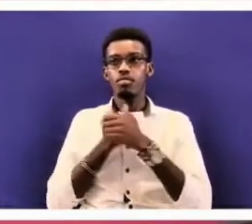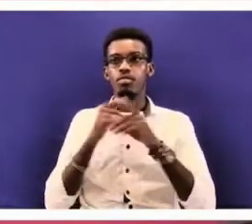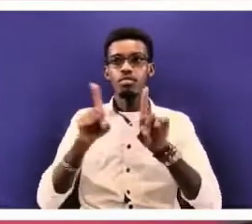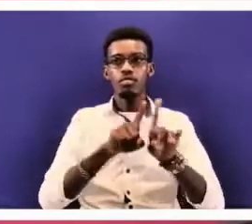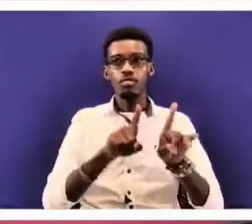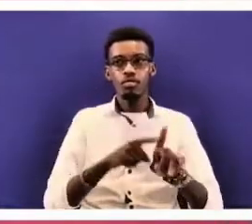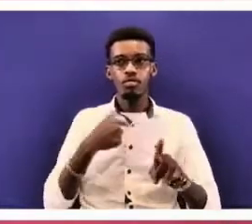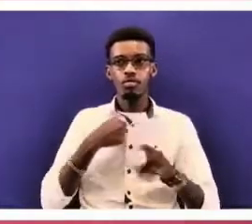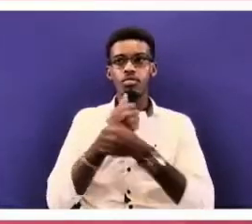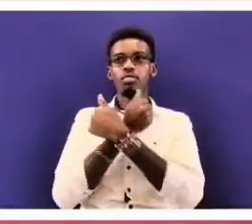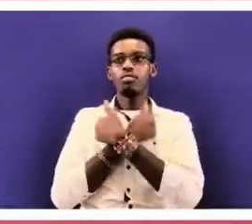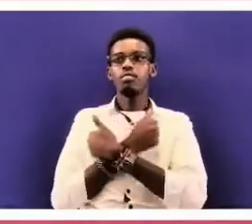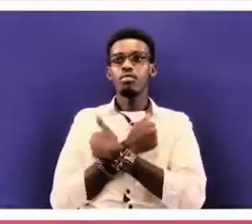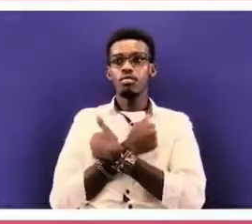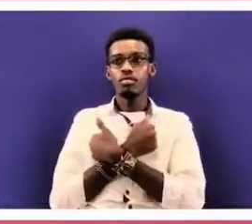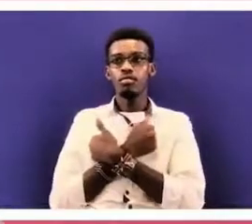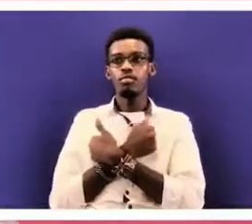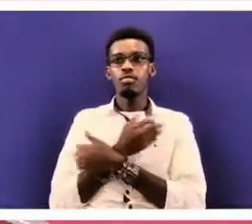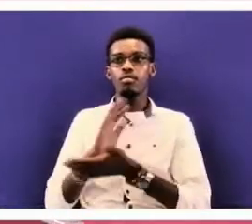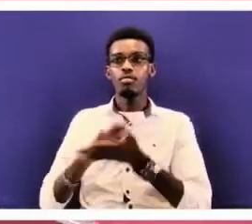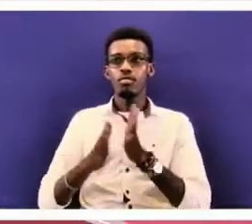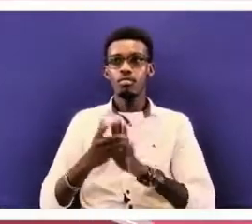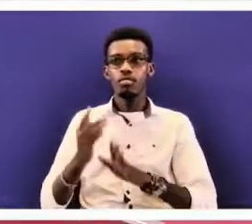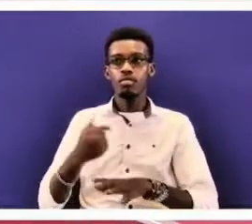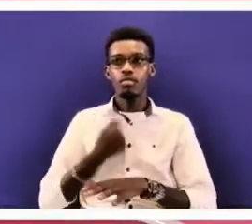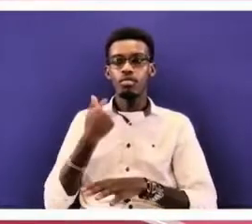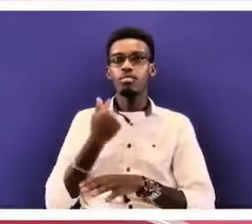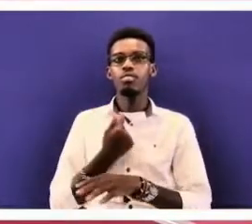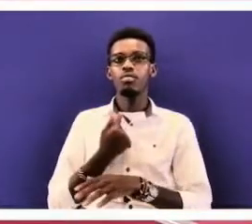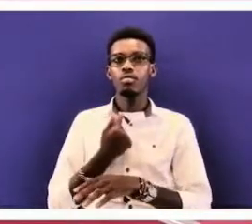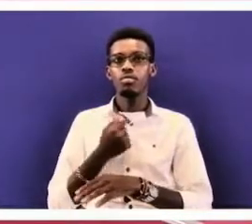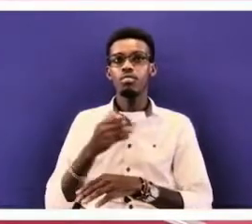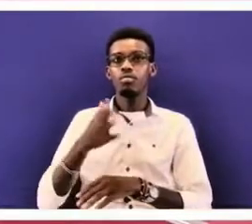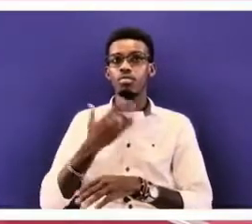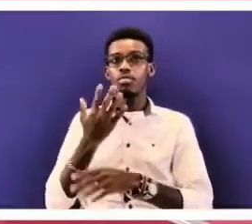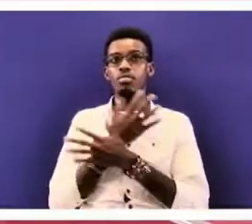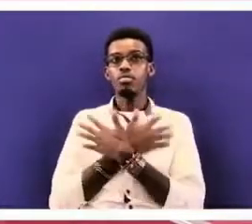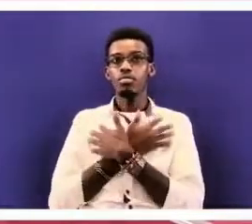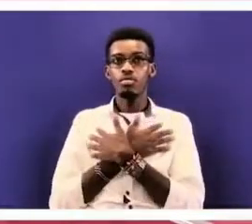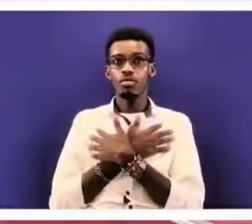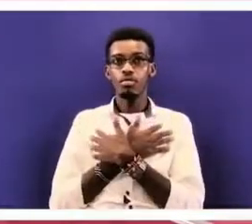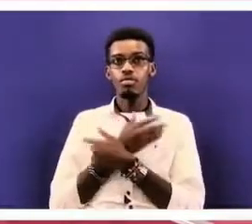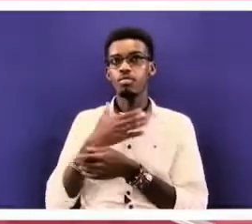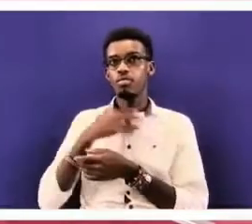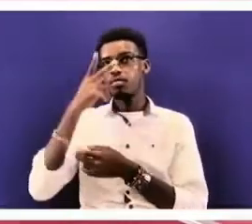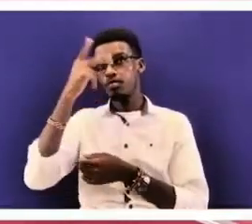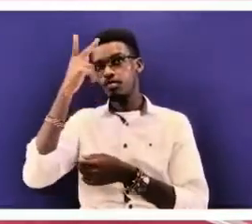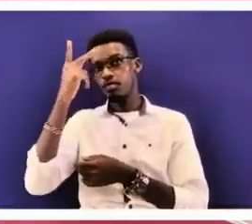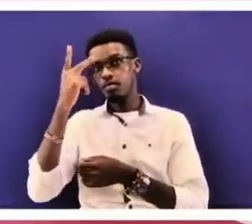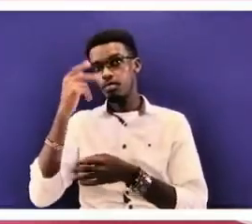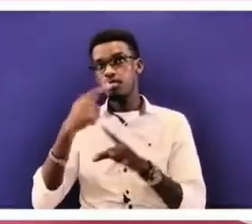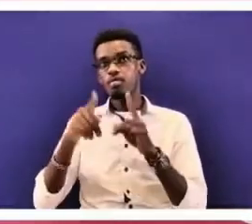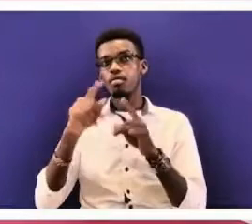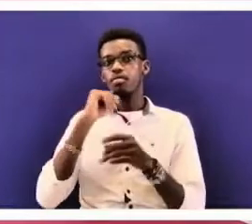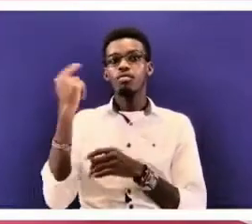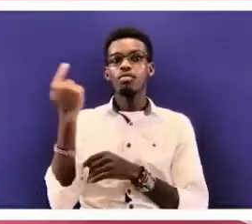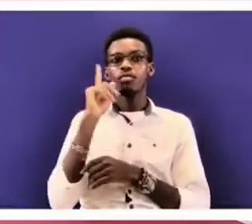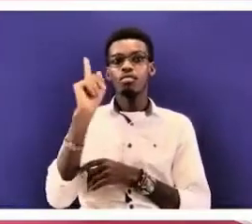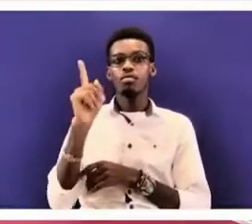I've depended on self. I've depended on my friends. I've depended on my parents, but not on